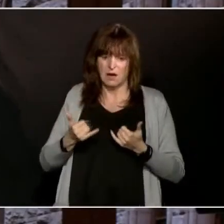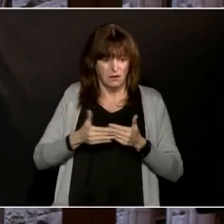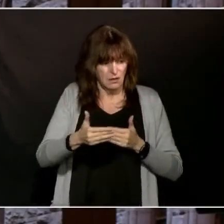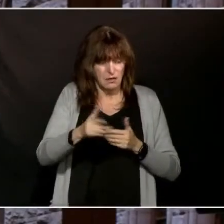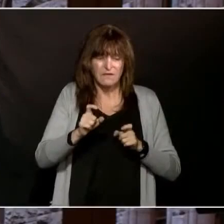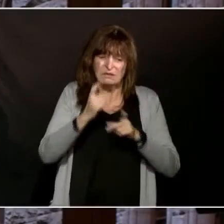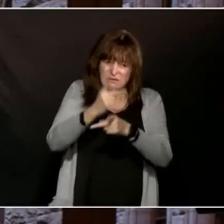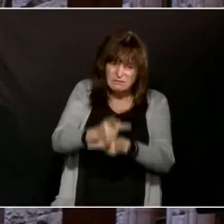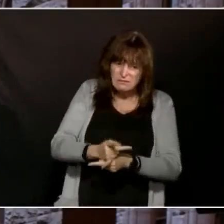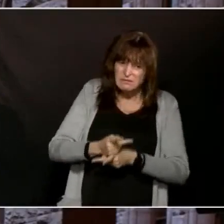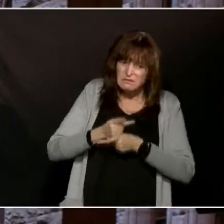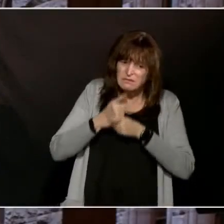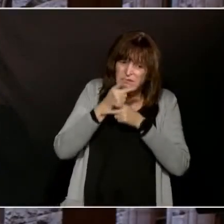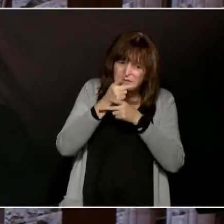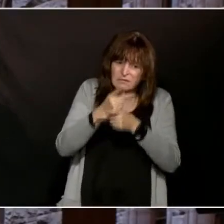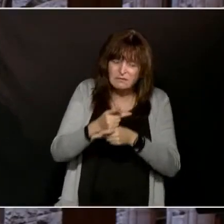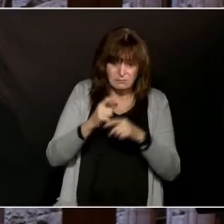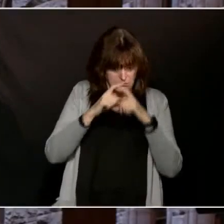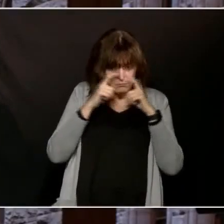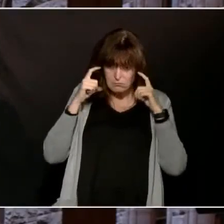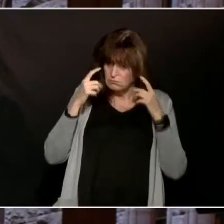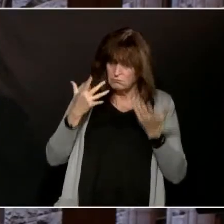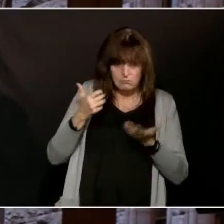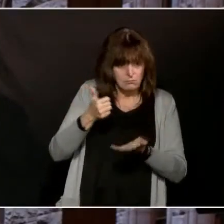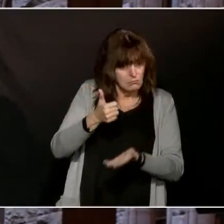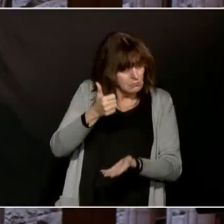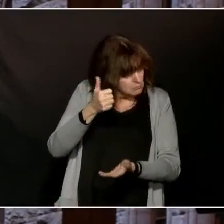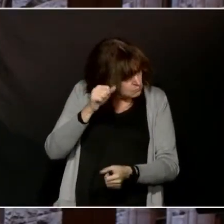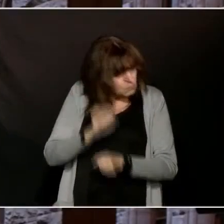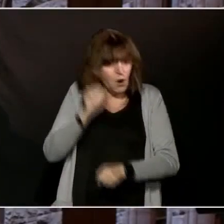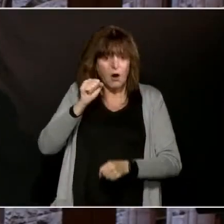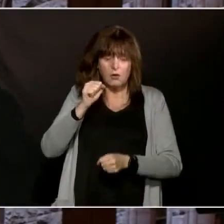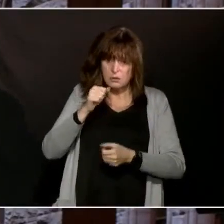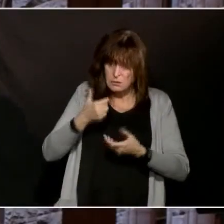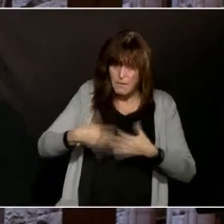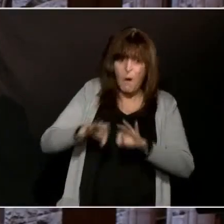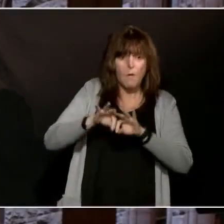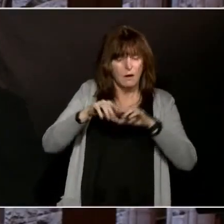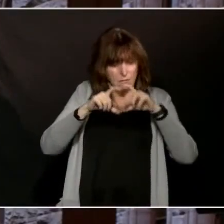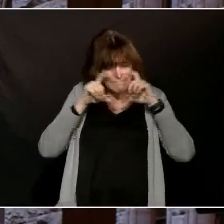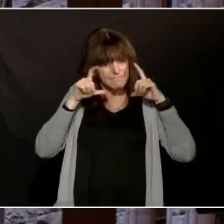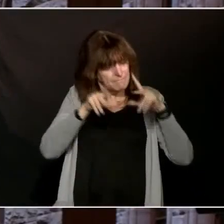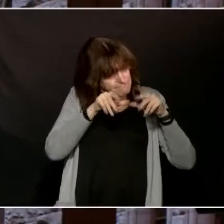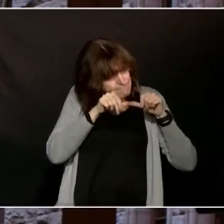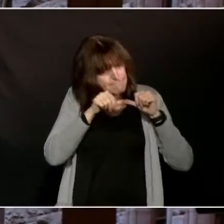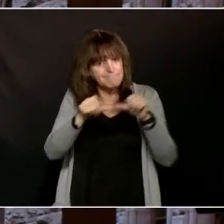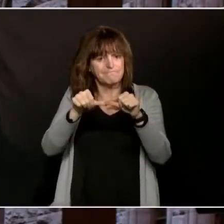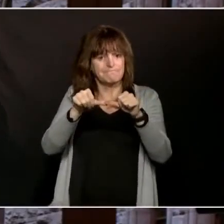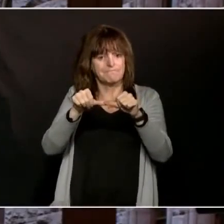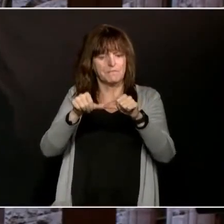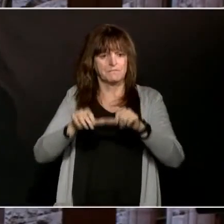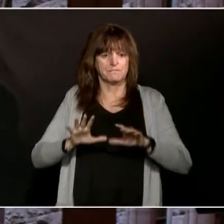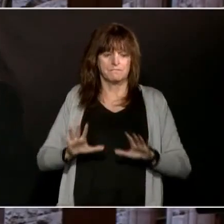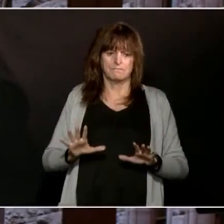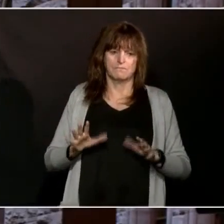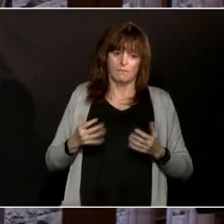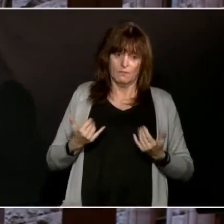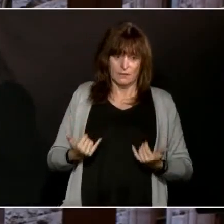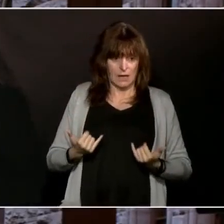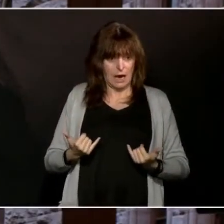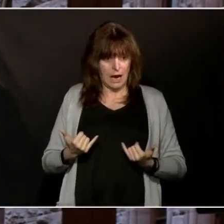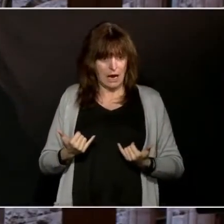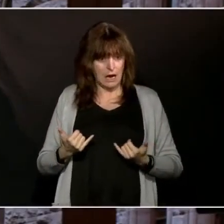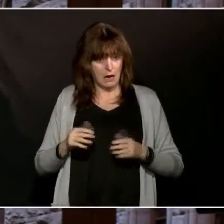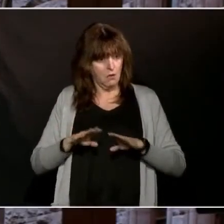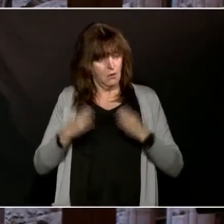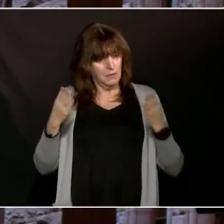work, but you're going to have to do it well, do it better, and do it consistently. So that's where we are at this time. And with that, I'm going to open up for questions from